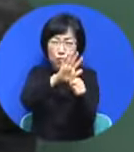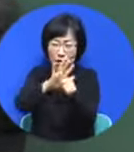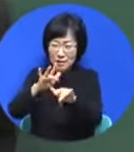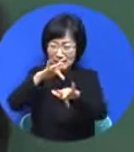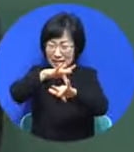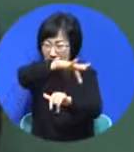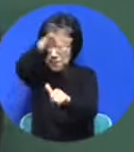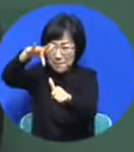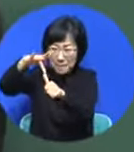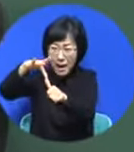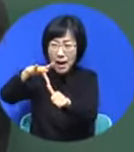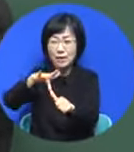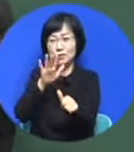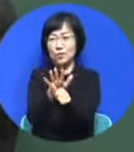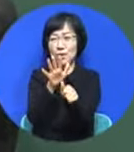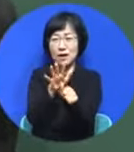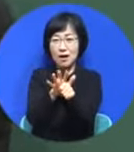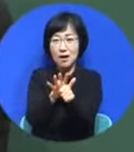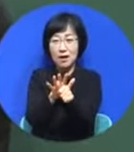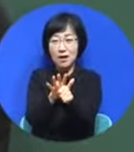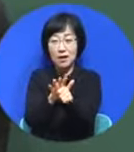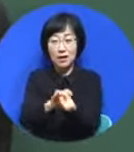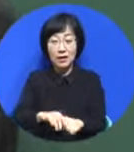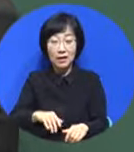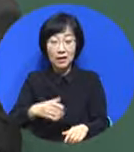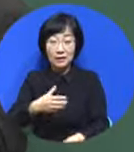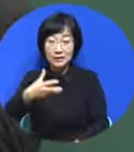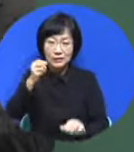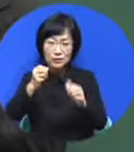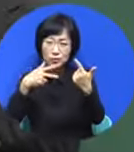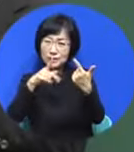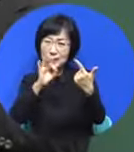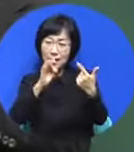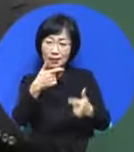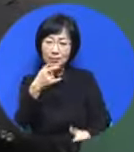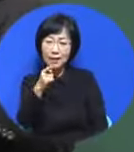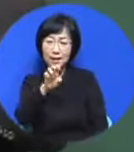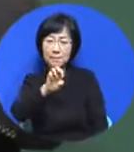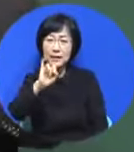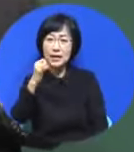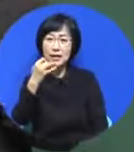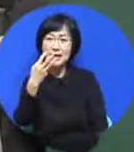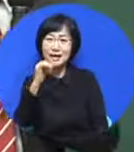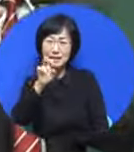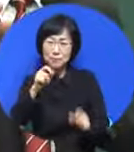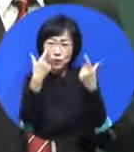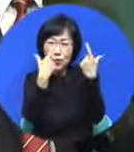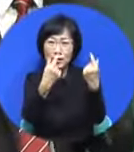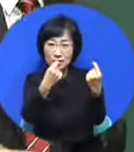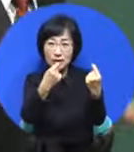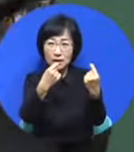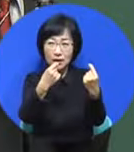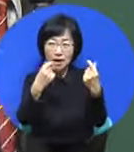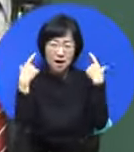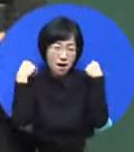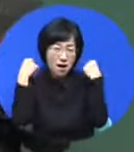upon people. But that is the Nephilim movement of Genesis chapter 6, and it still is continuing today.